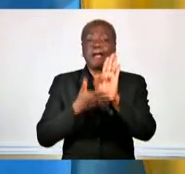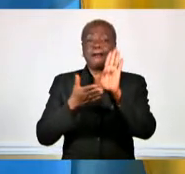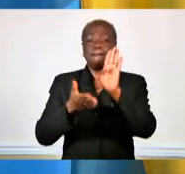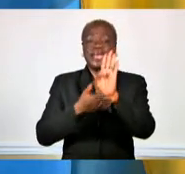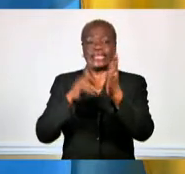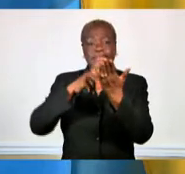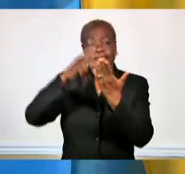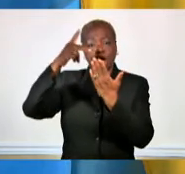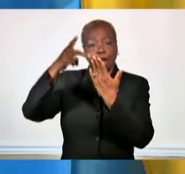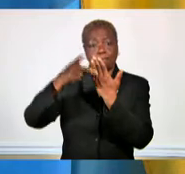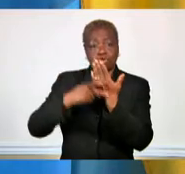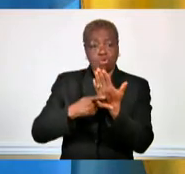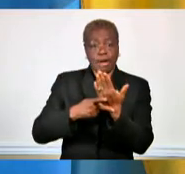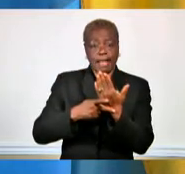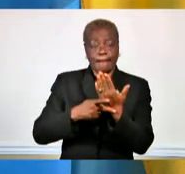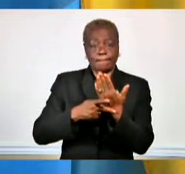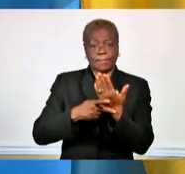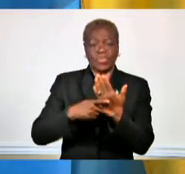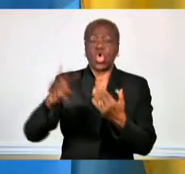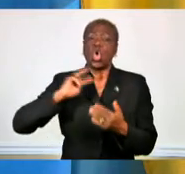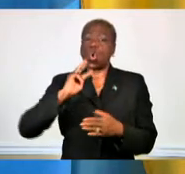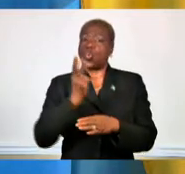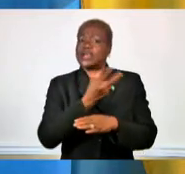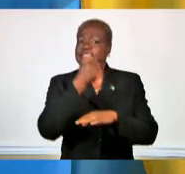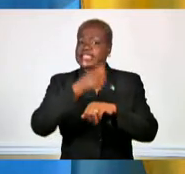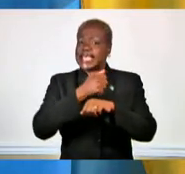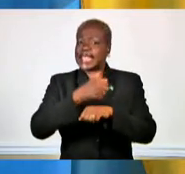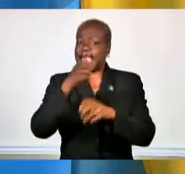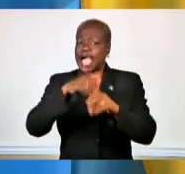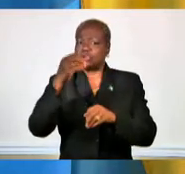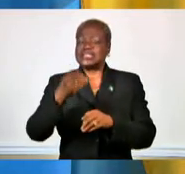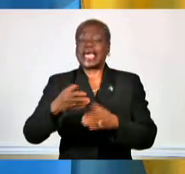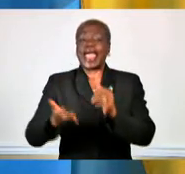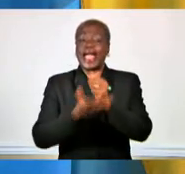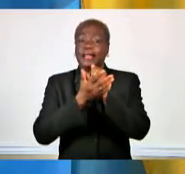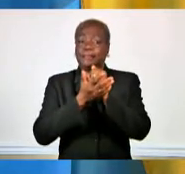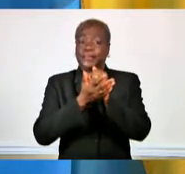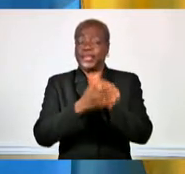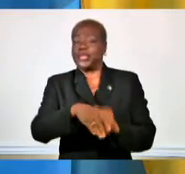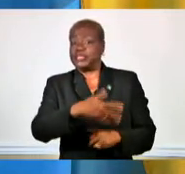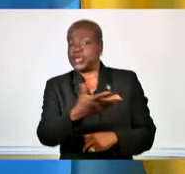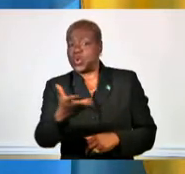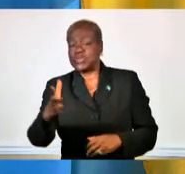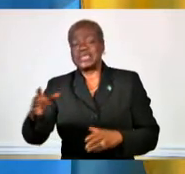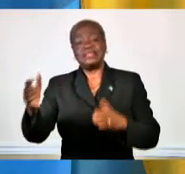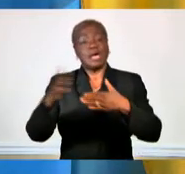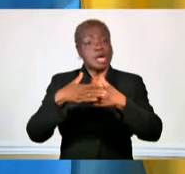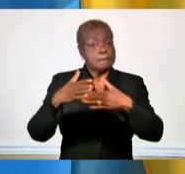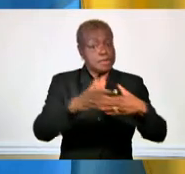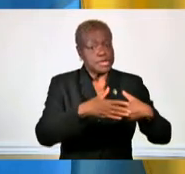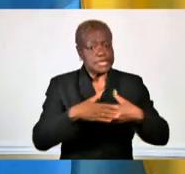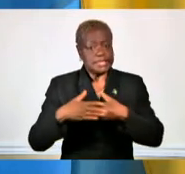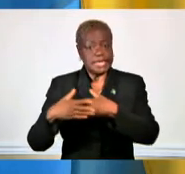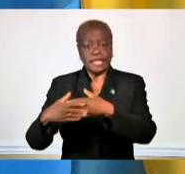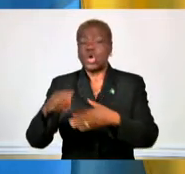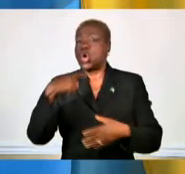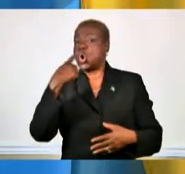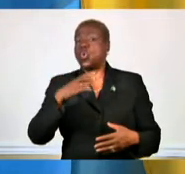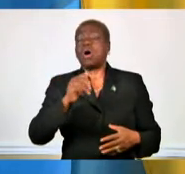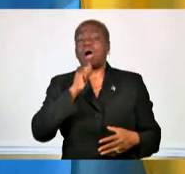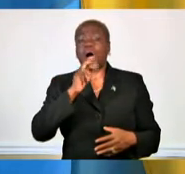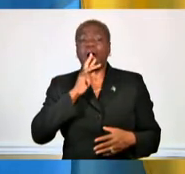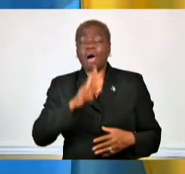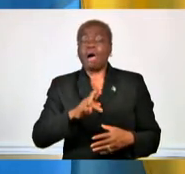program. We have set out to help those in our communities who are